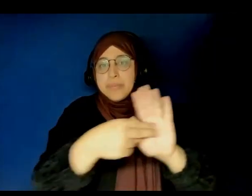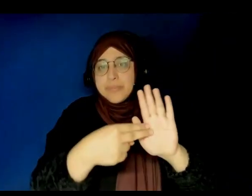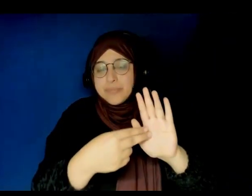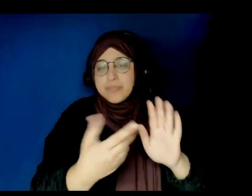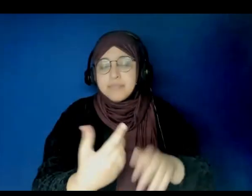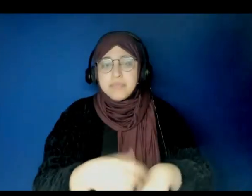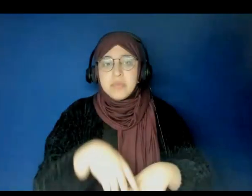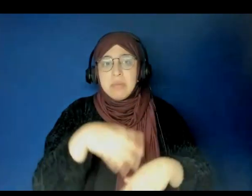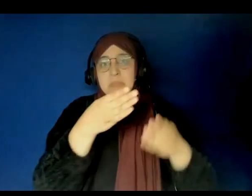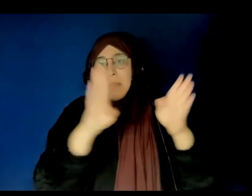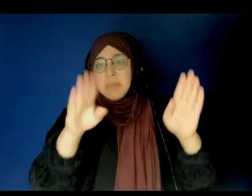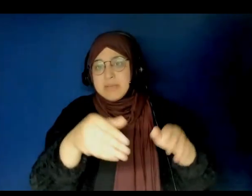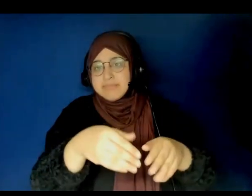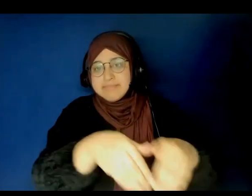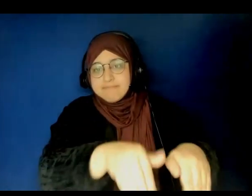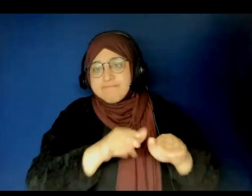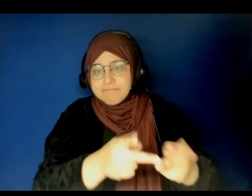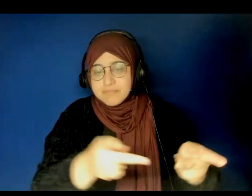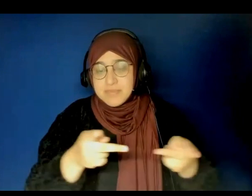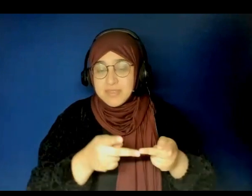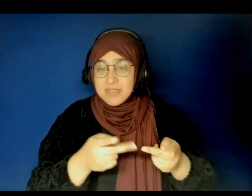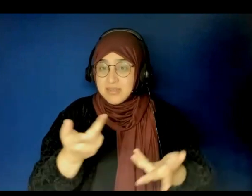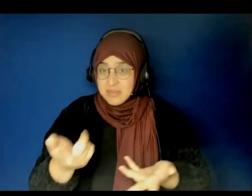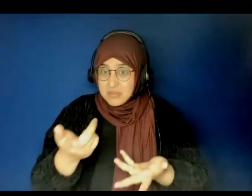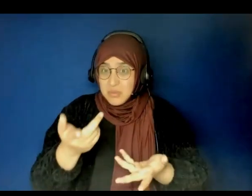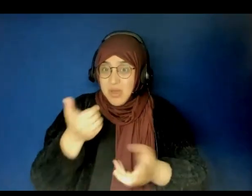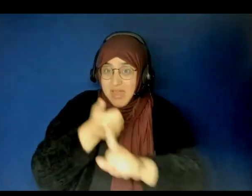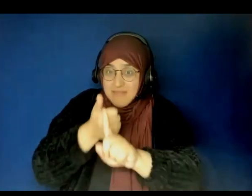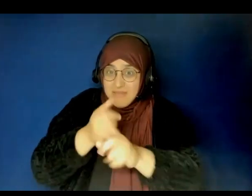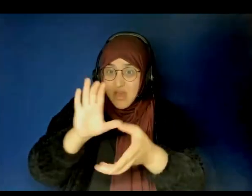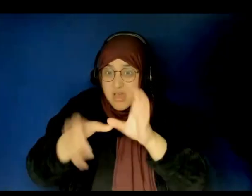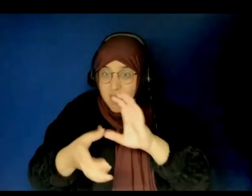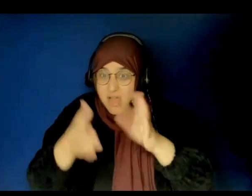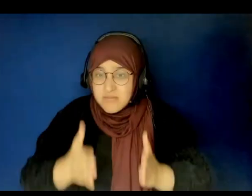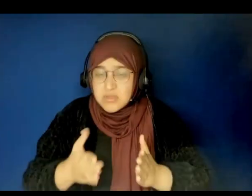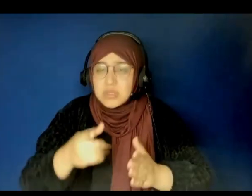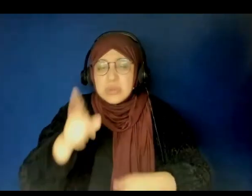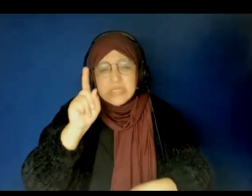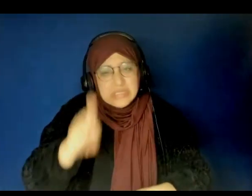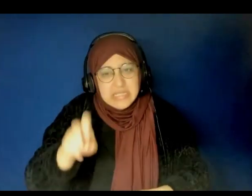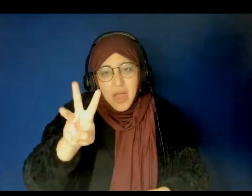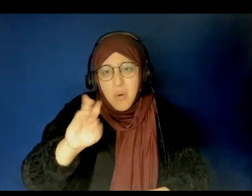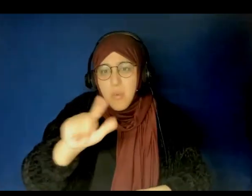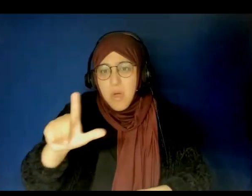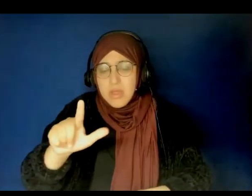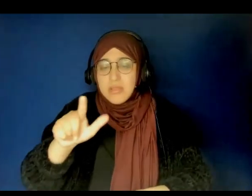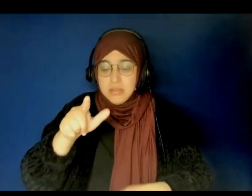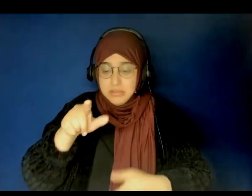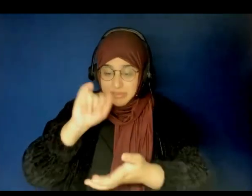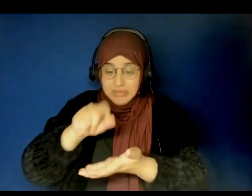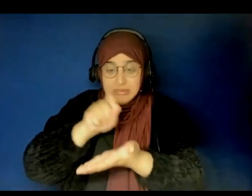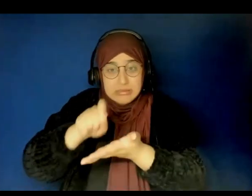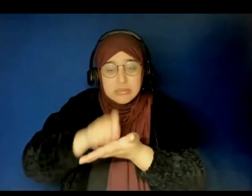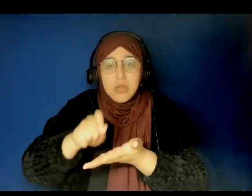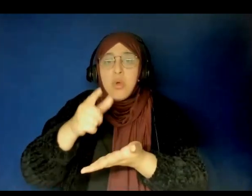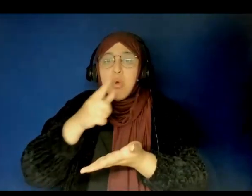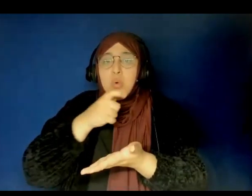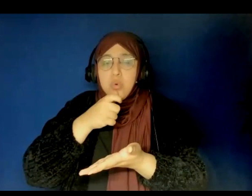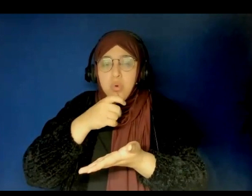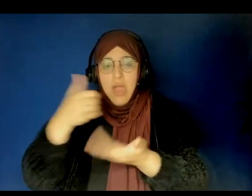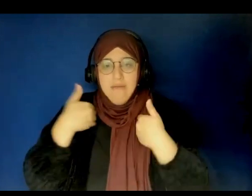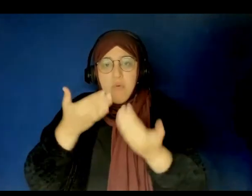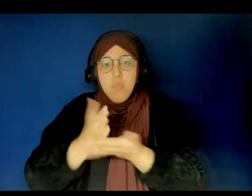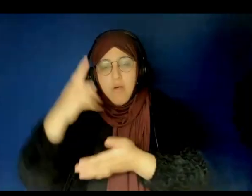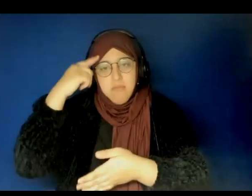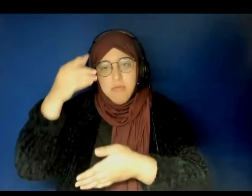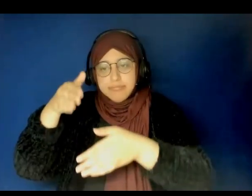Islamic burial, if you're a convert, you need a will that designates who has the right to bury you. Otherwise, it will go to your next of kin,